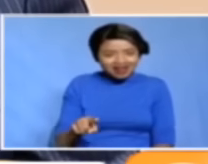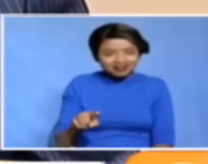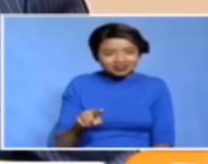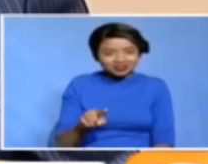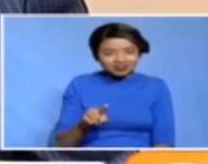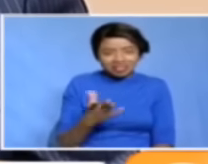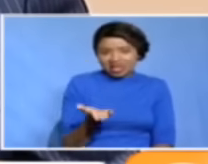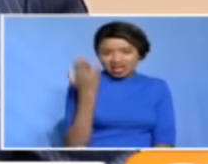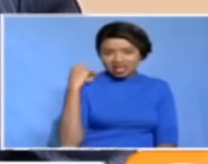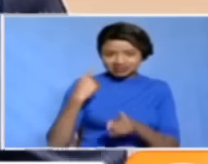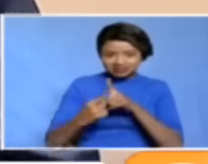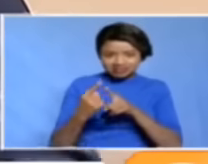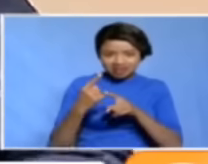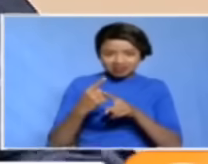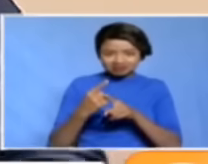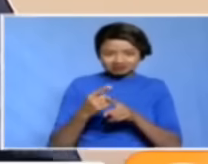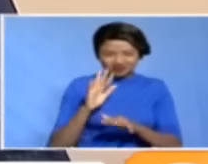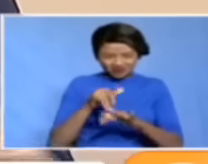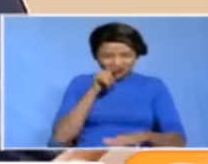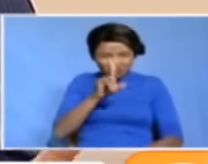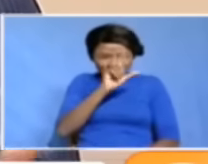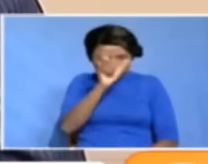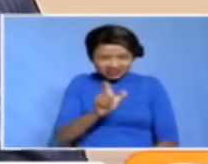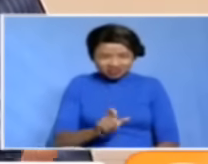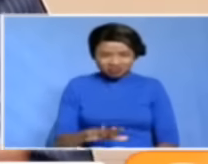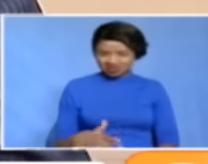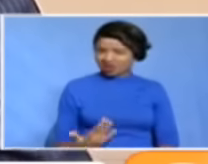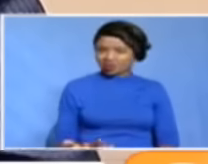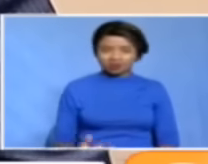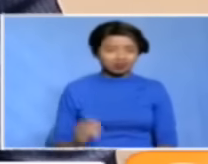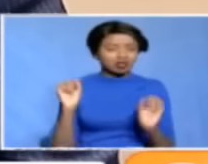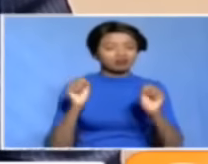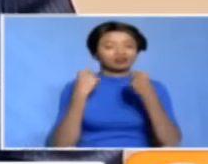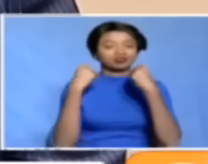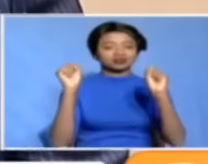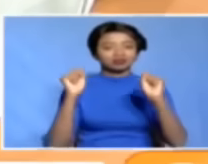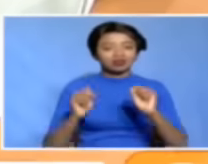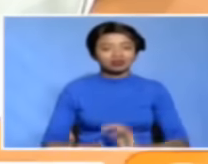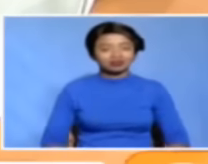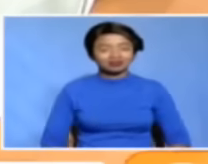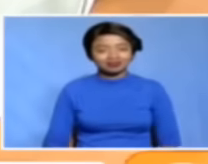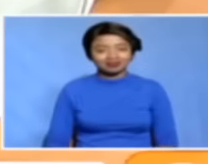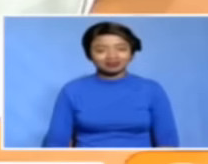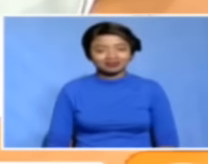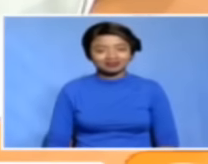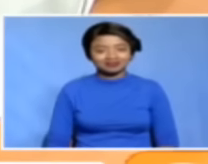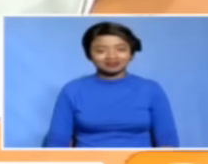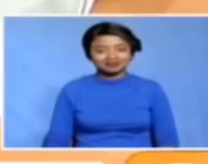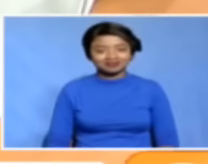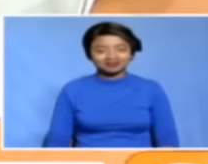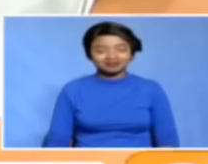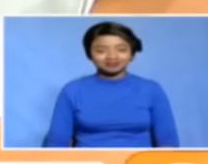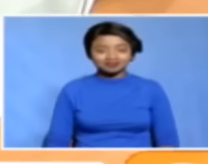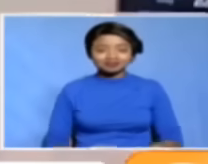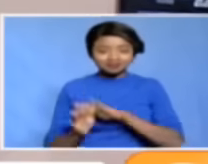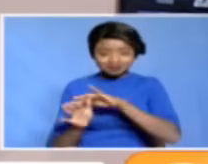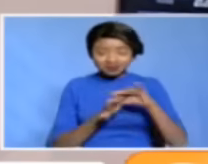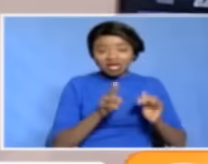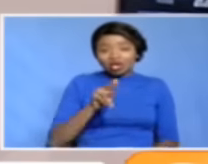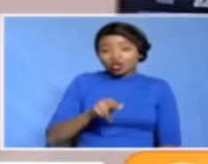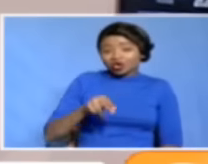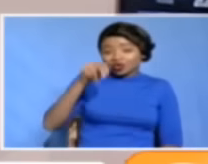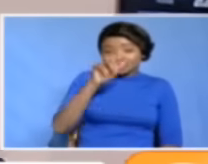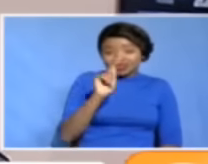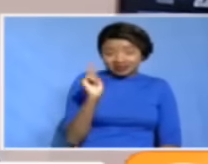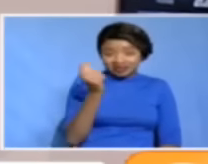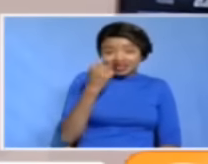to that last year examination, they come from one region. Okay. I mean, it can't happen. Finally, Northeastern Kenya has been accused of producing fake census results in the